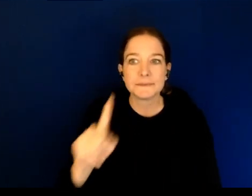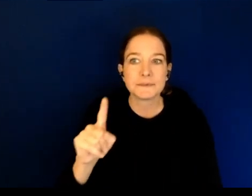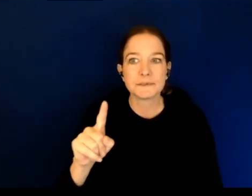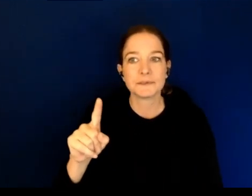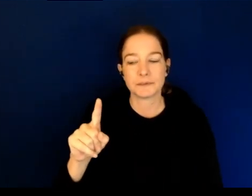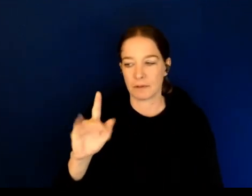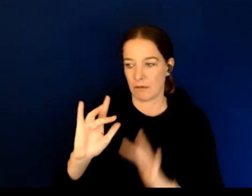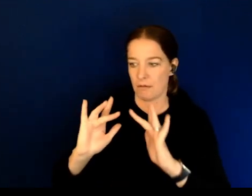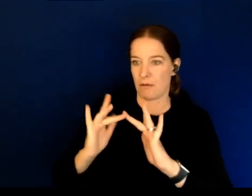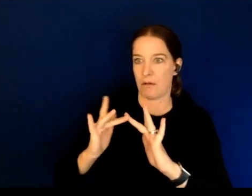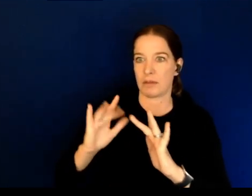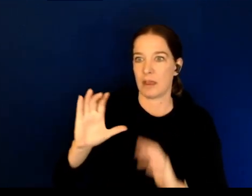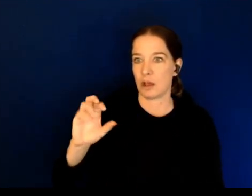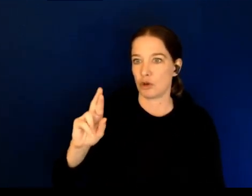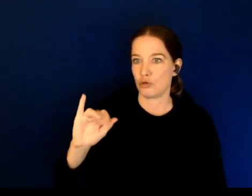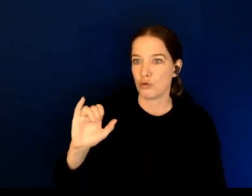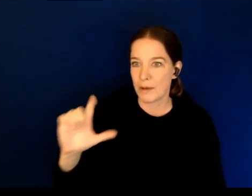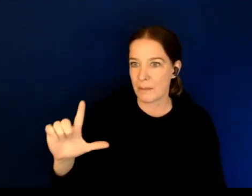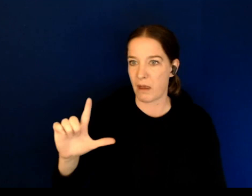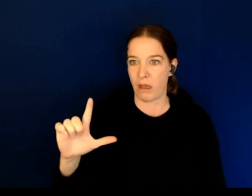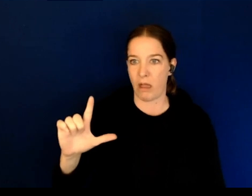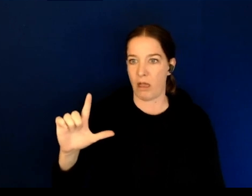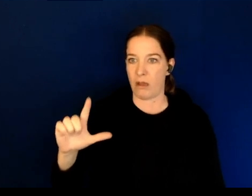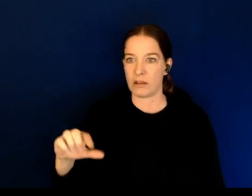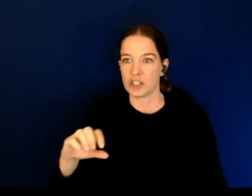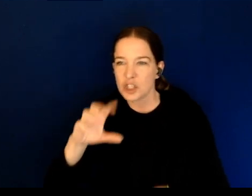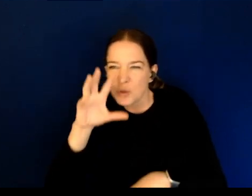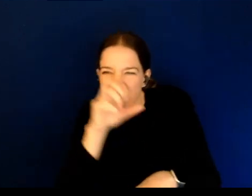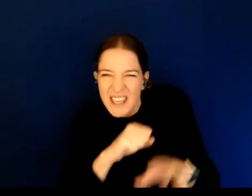cyber criminals to guess or crack your passwords.